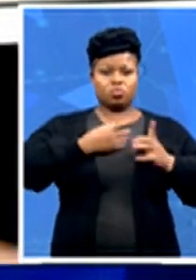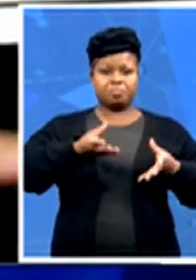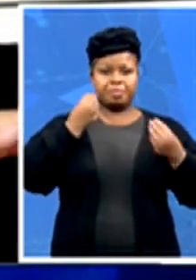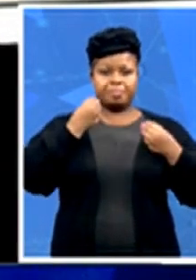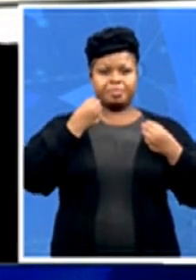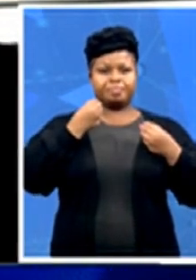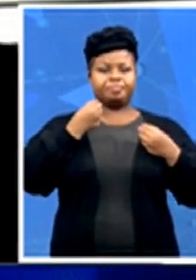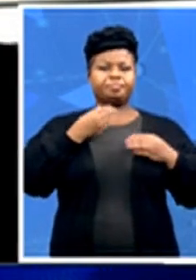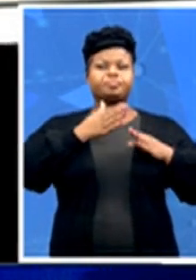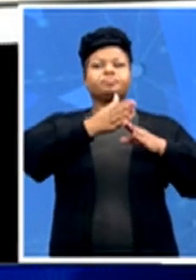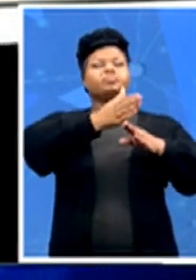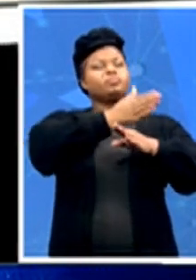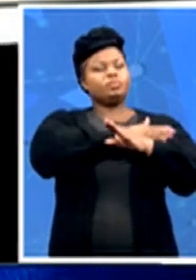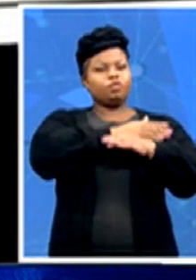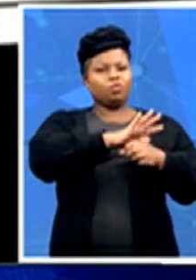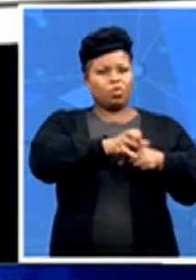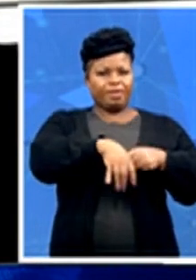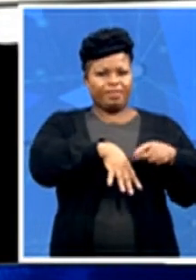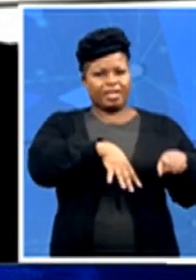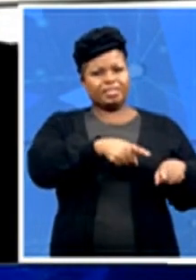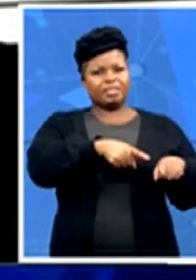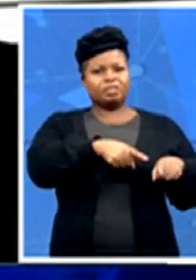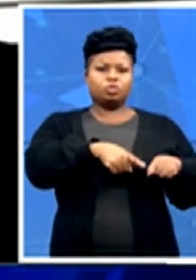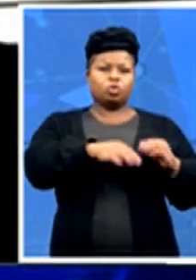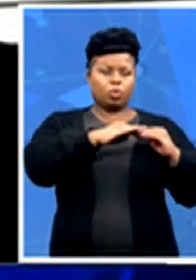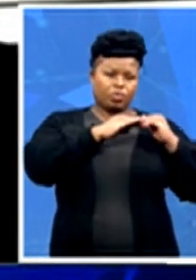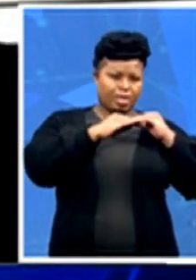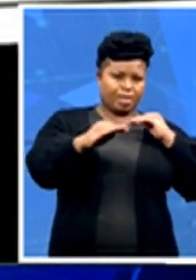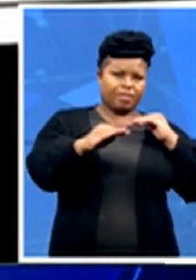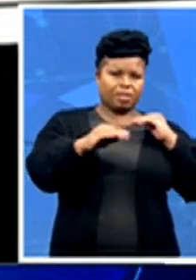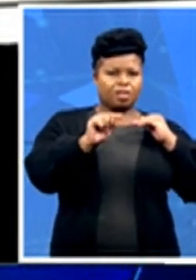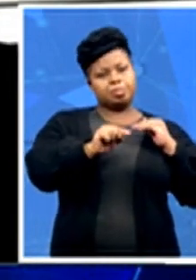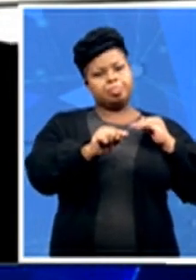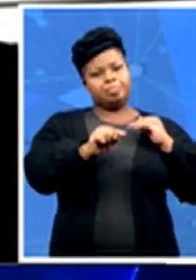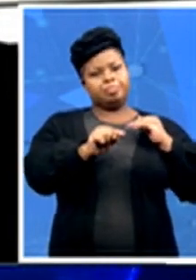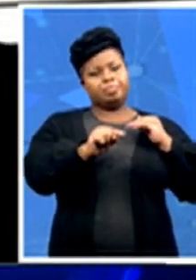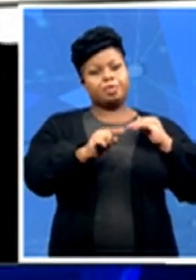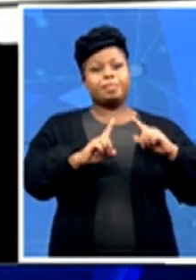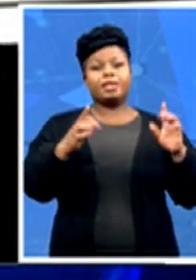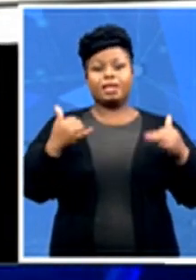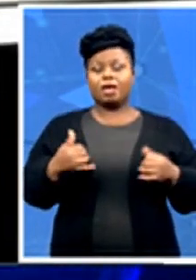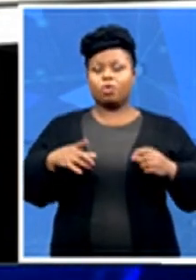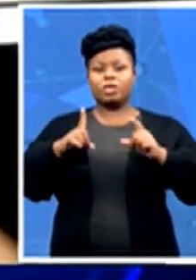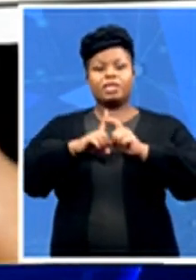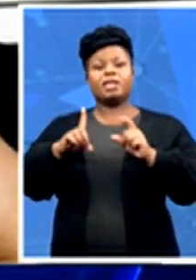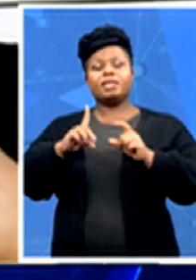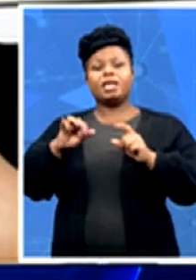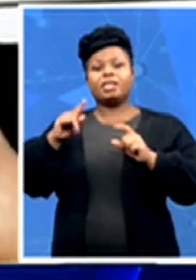variants was at a certain level. With the Delta variant, because it's able